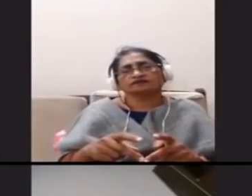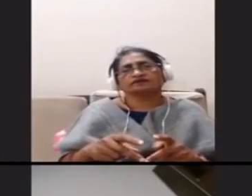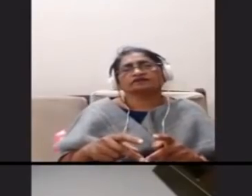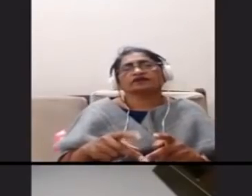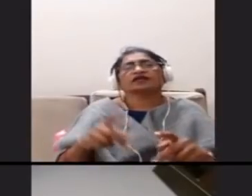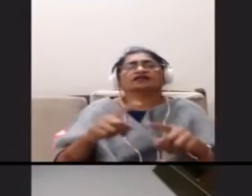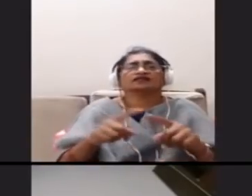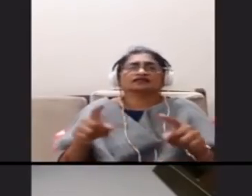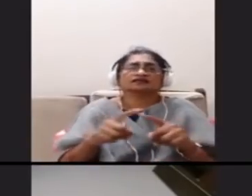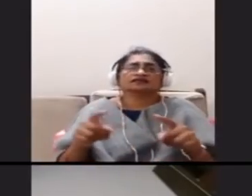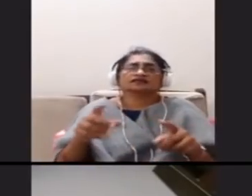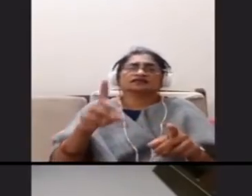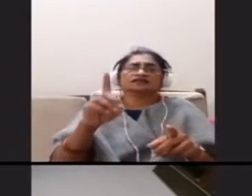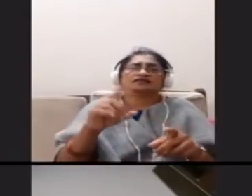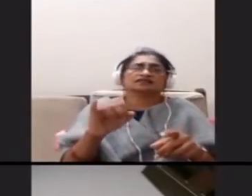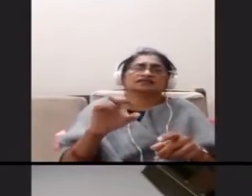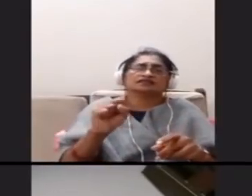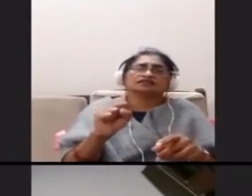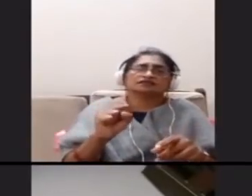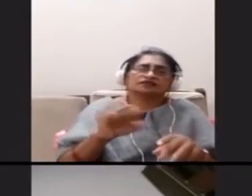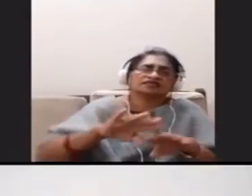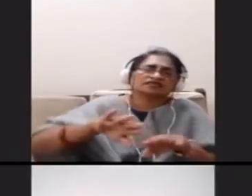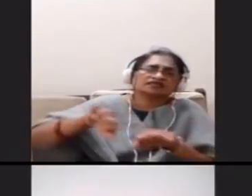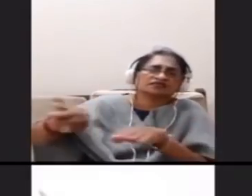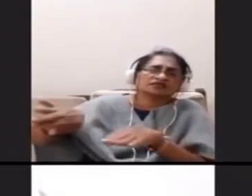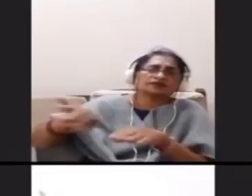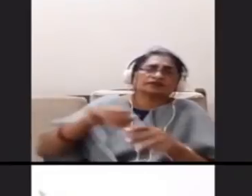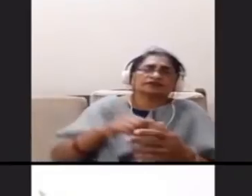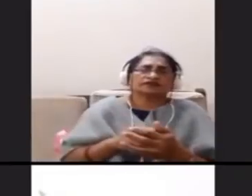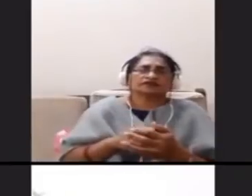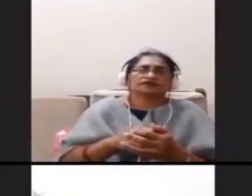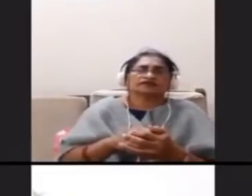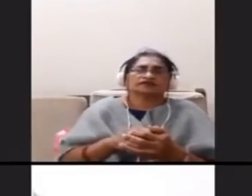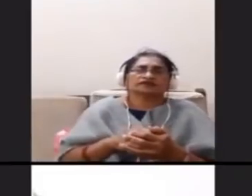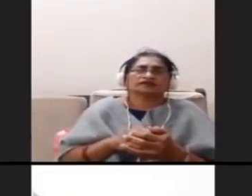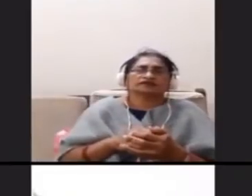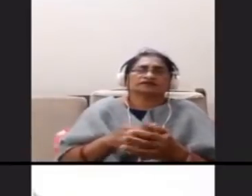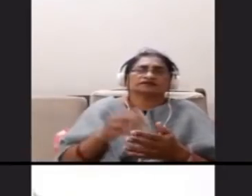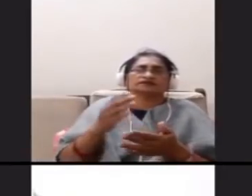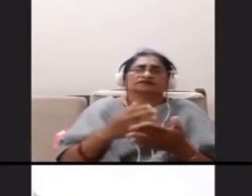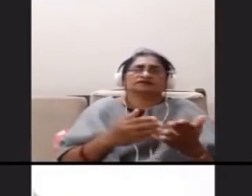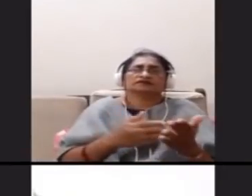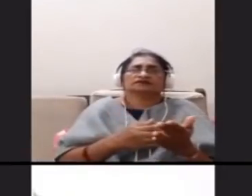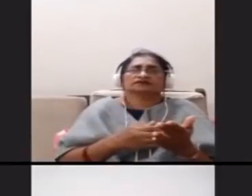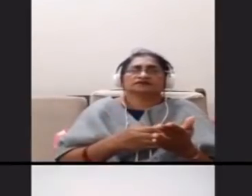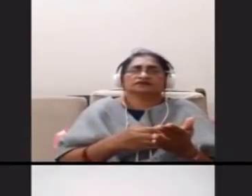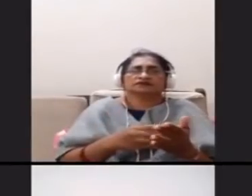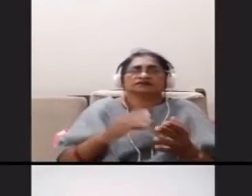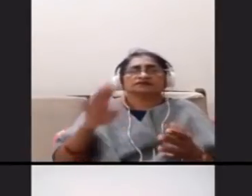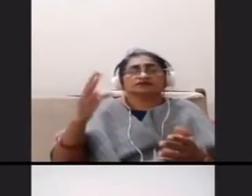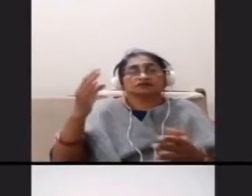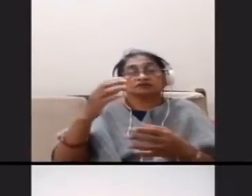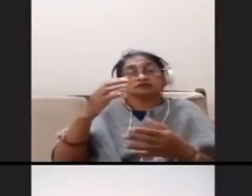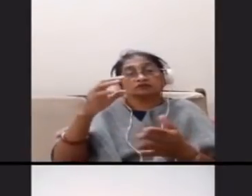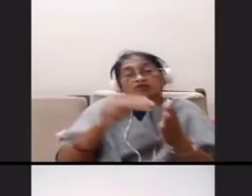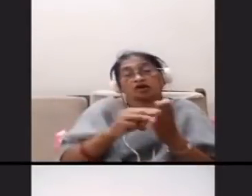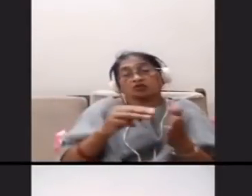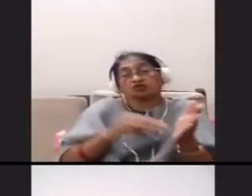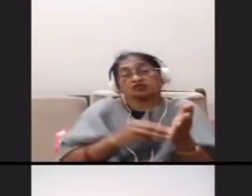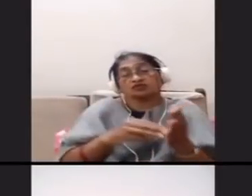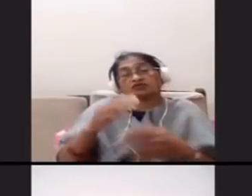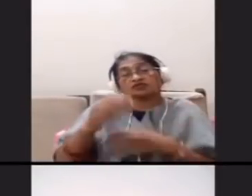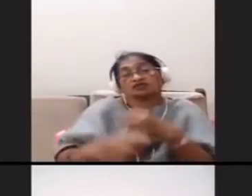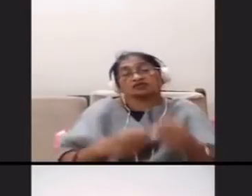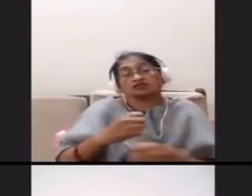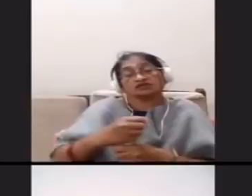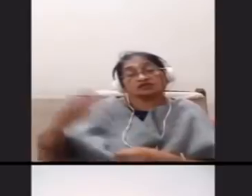negative attitudes against persons with disabilities are something that has existed for thousands of years. And if